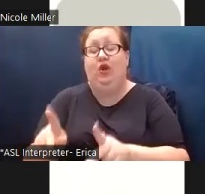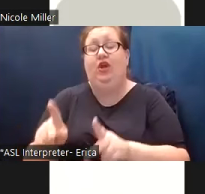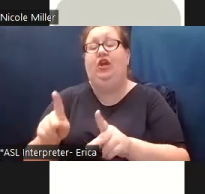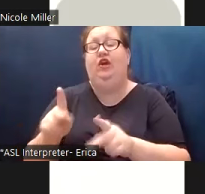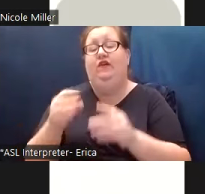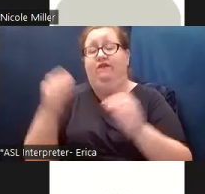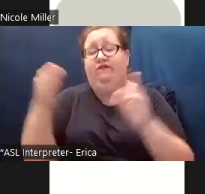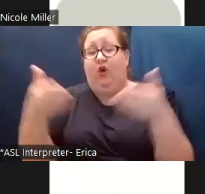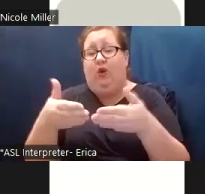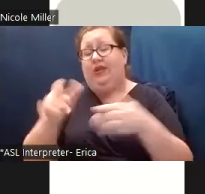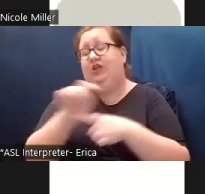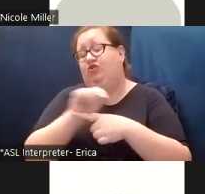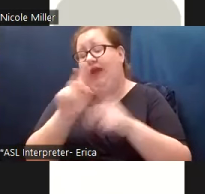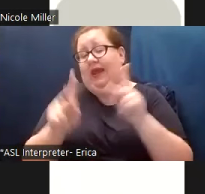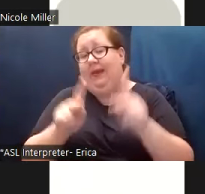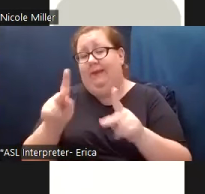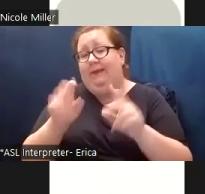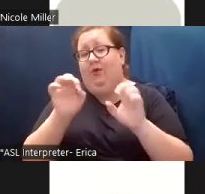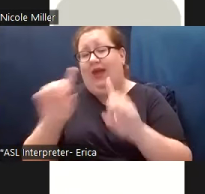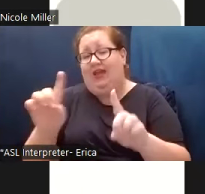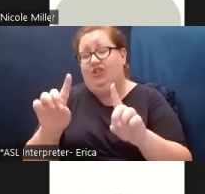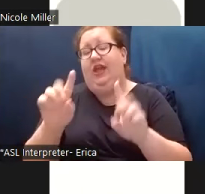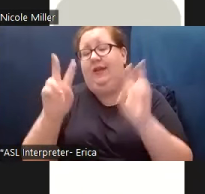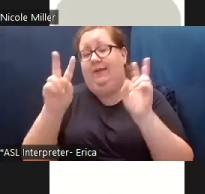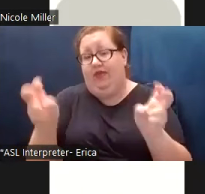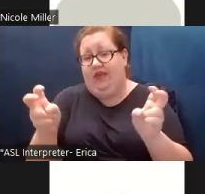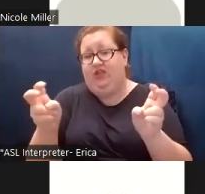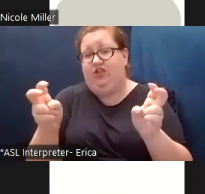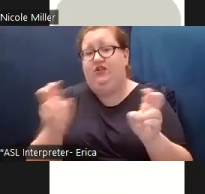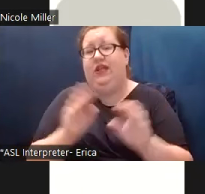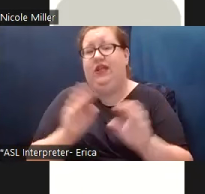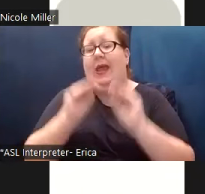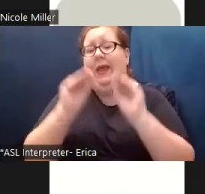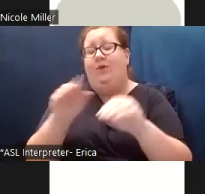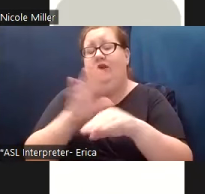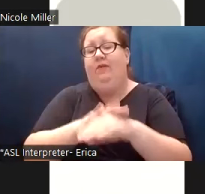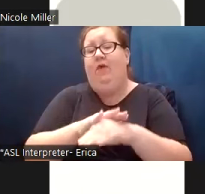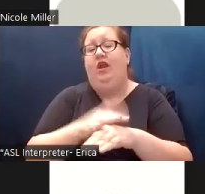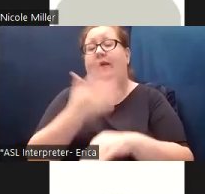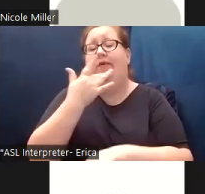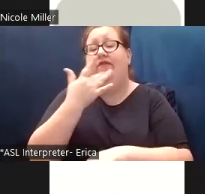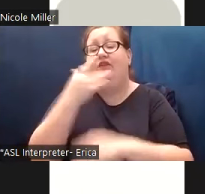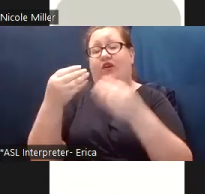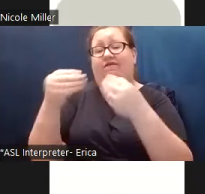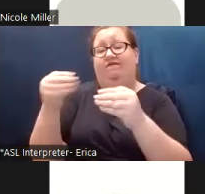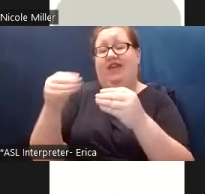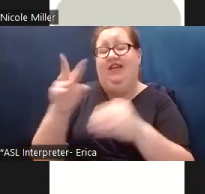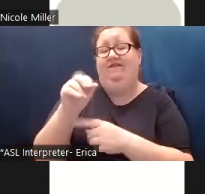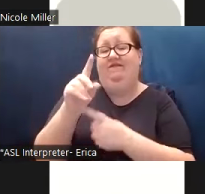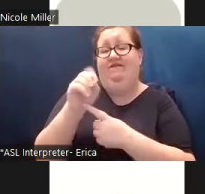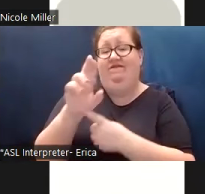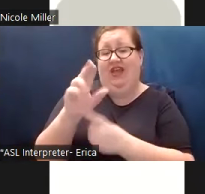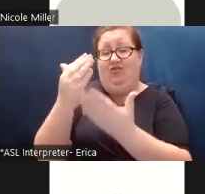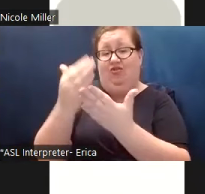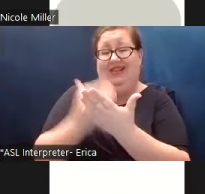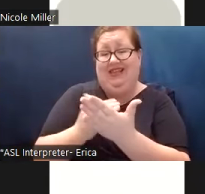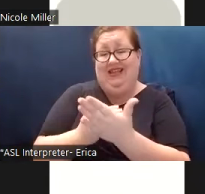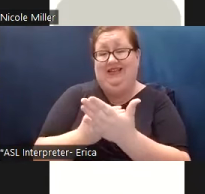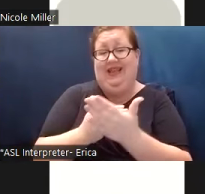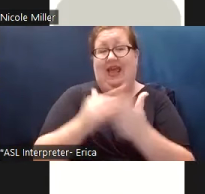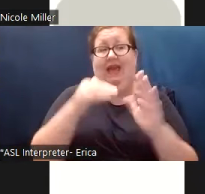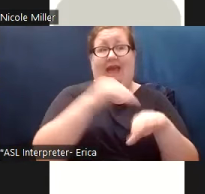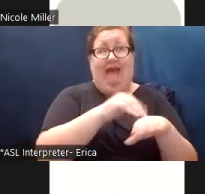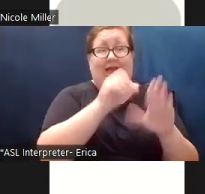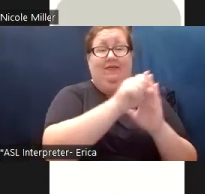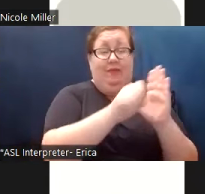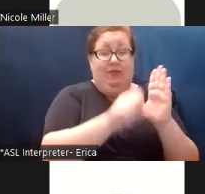training people, educating them on the issues, and then putting them on a preferred vendor list at the state, county, and